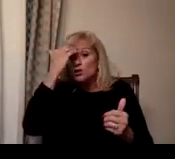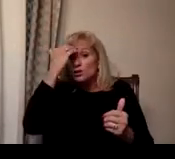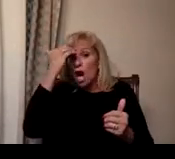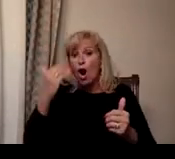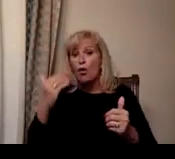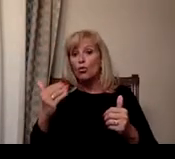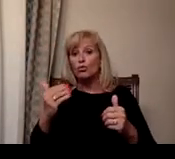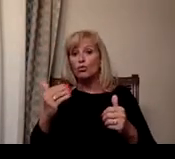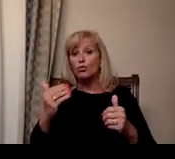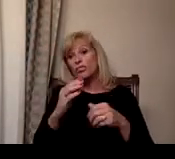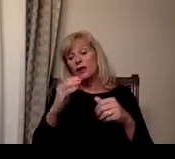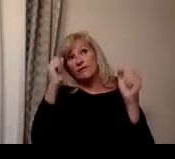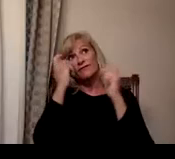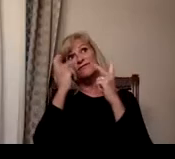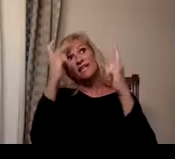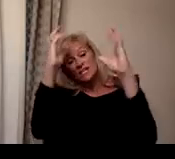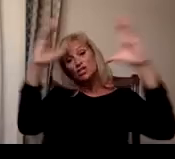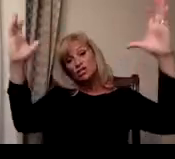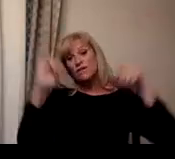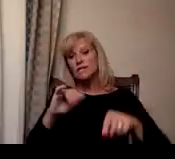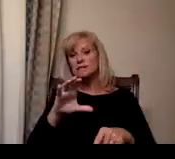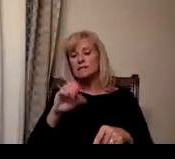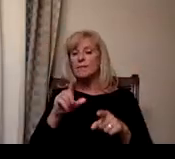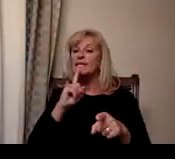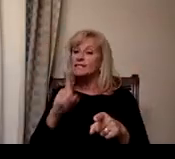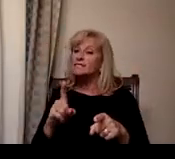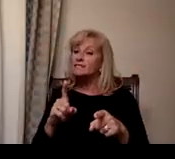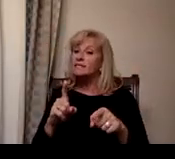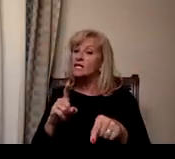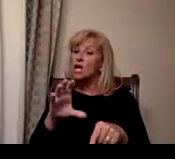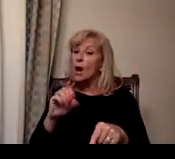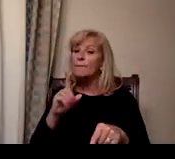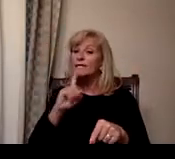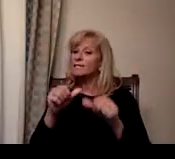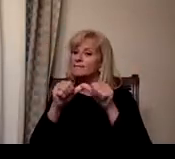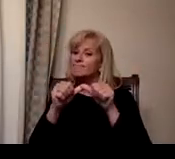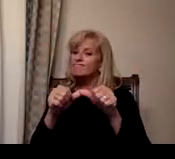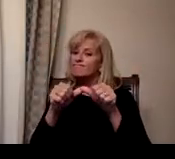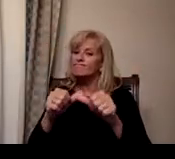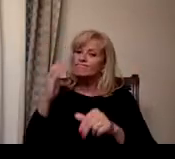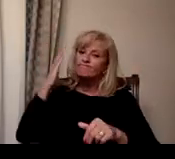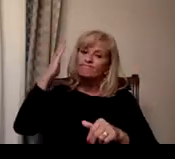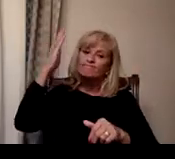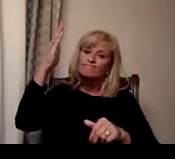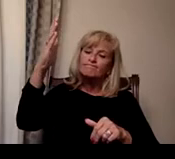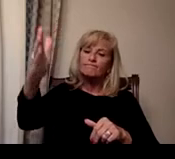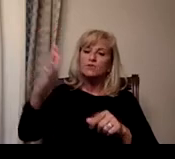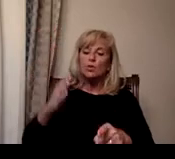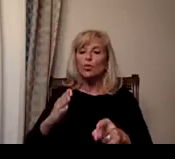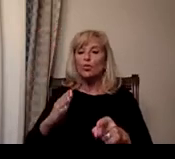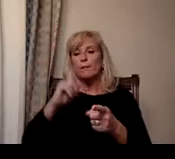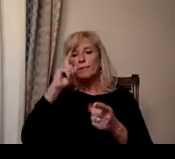you're representing. So this is truly a company that is in it for the long haul. They believe in radical